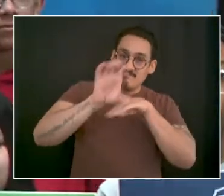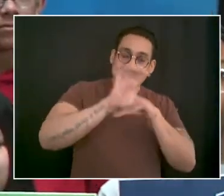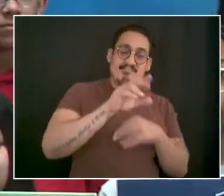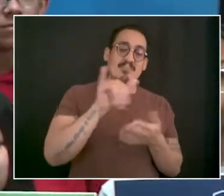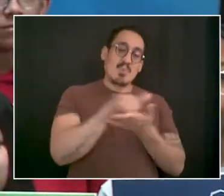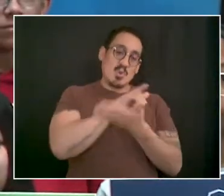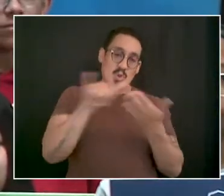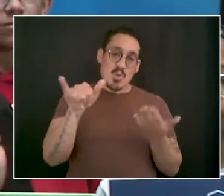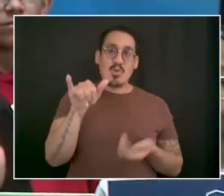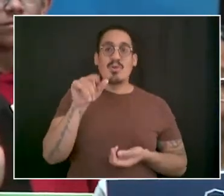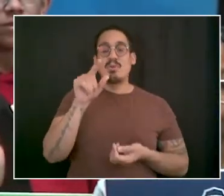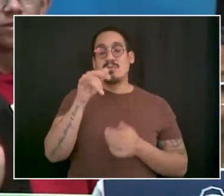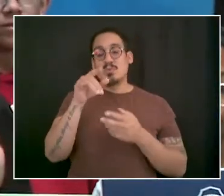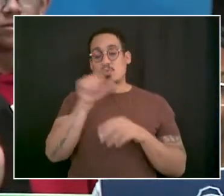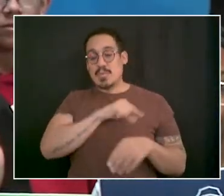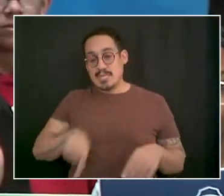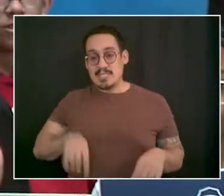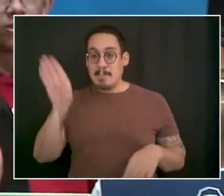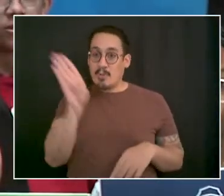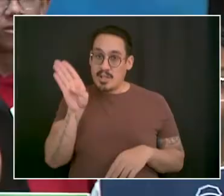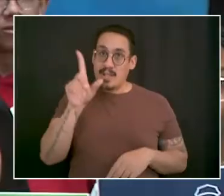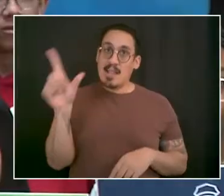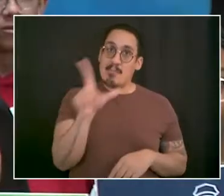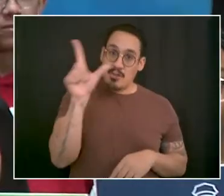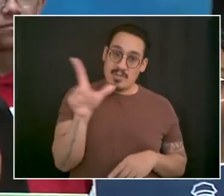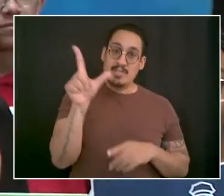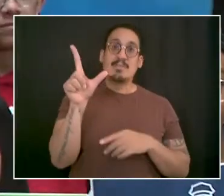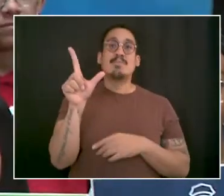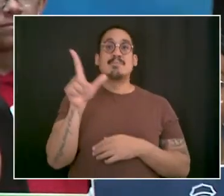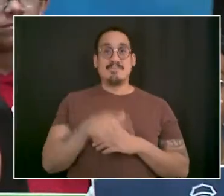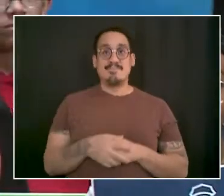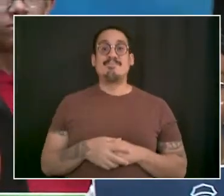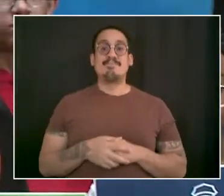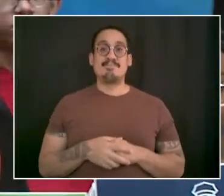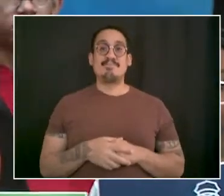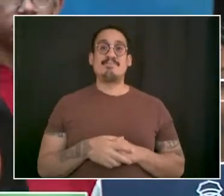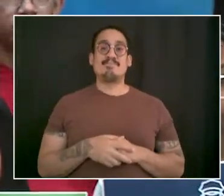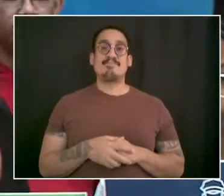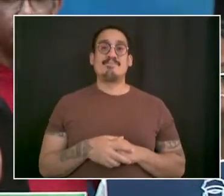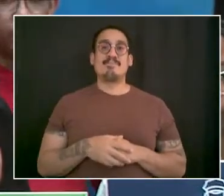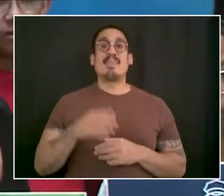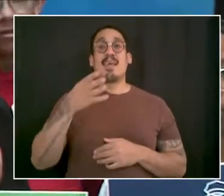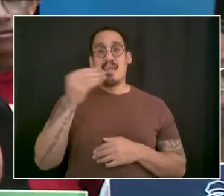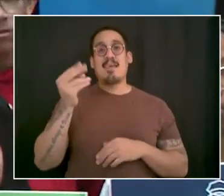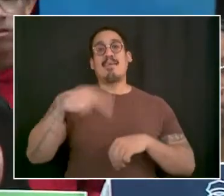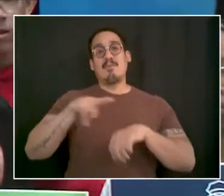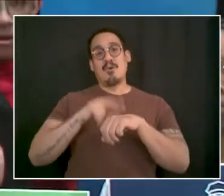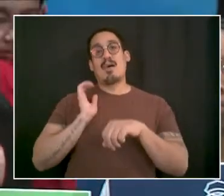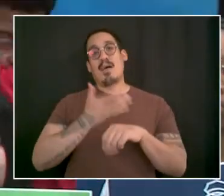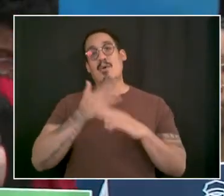Brooklyn library system as well as to our world-class New York Research Library.